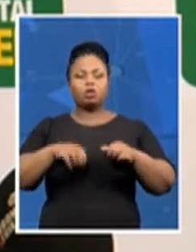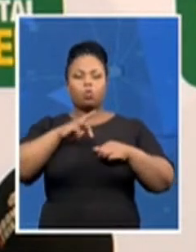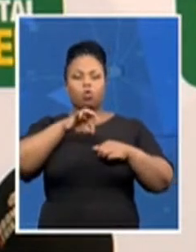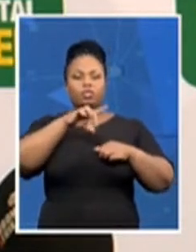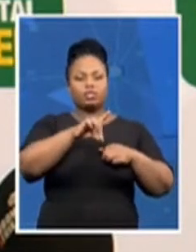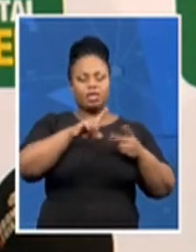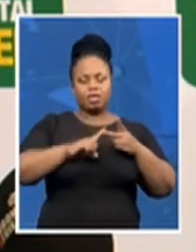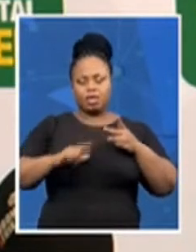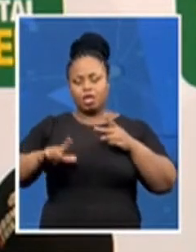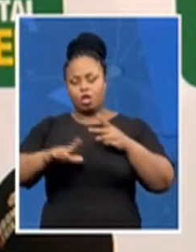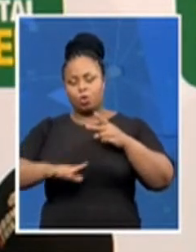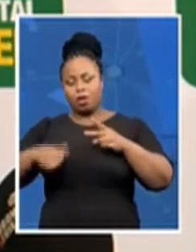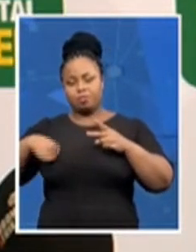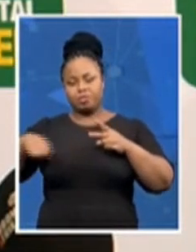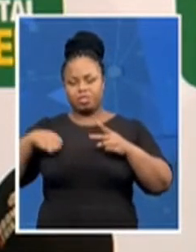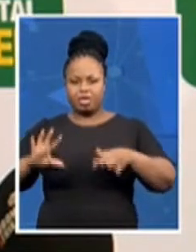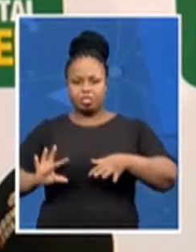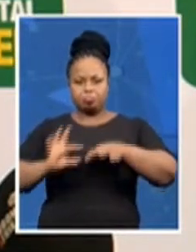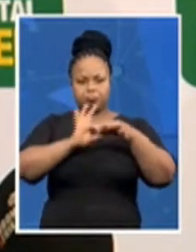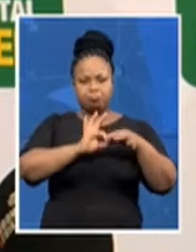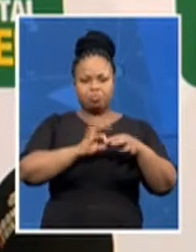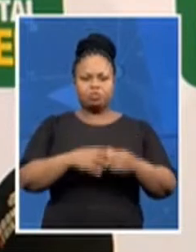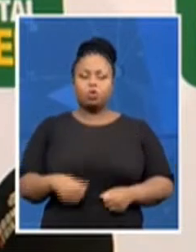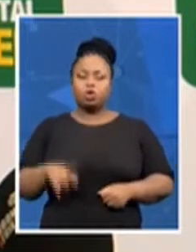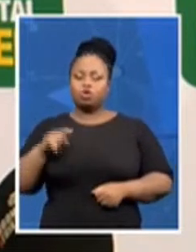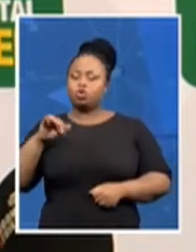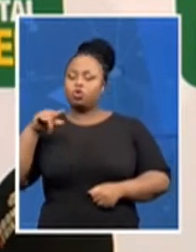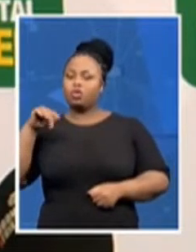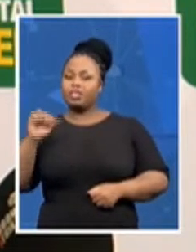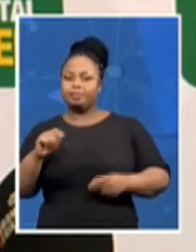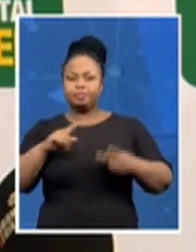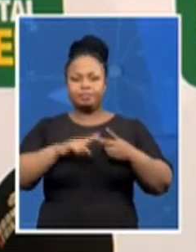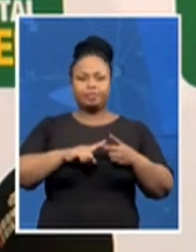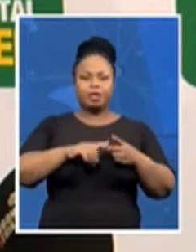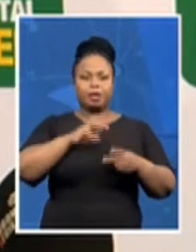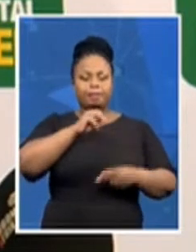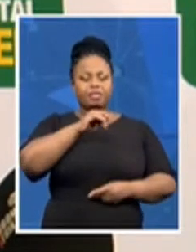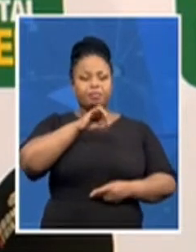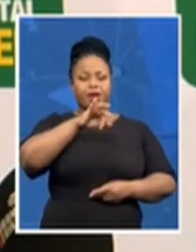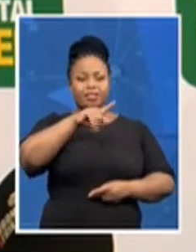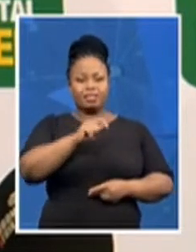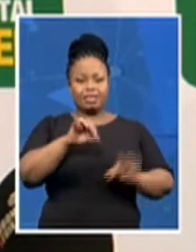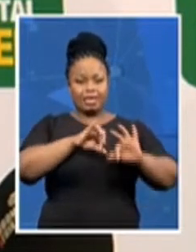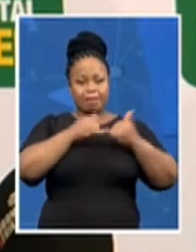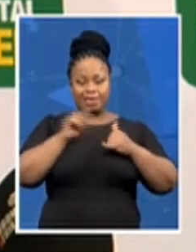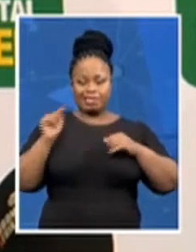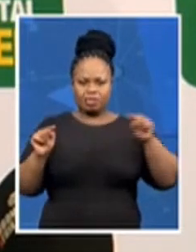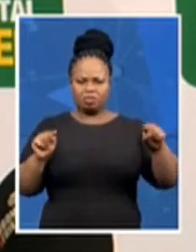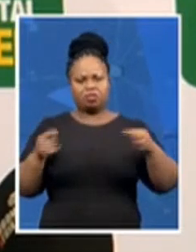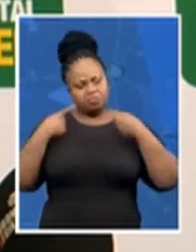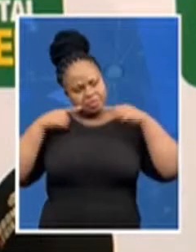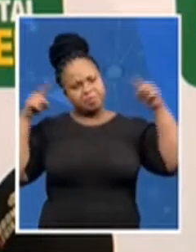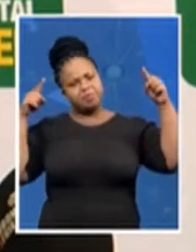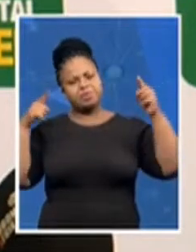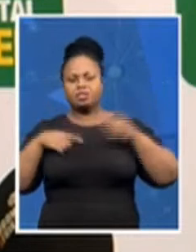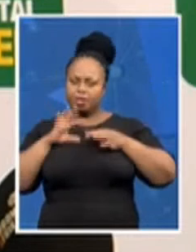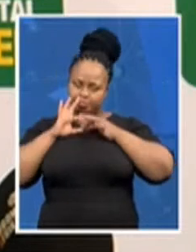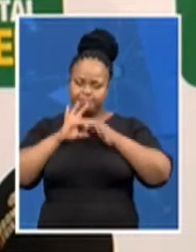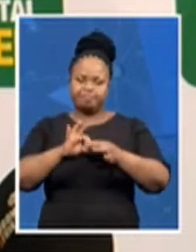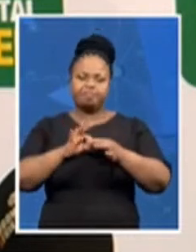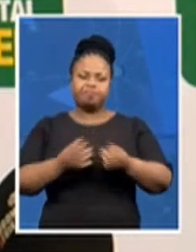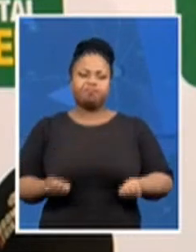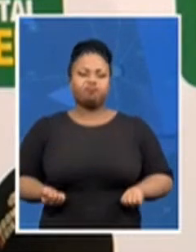companies like Toyota and Massmart, which have publicly made a commitment to continue operating in the